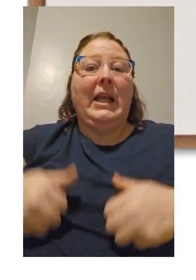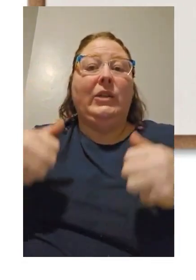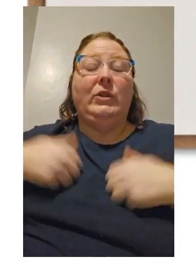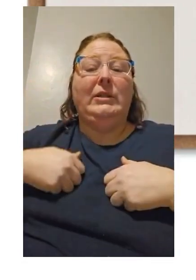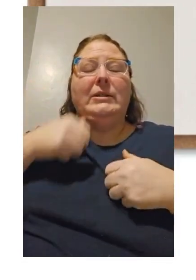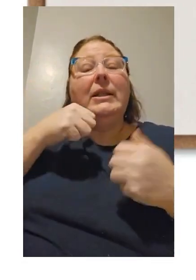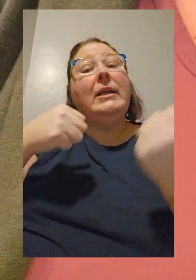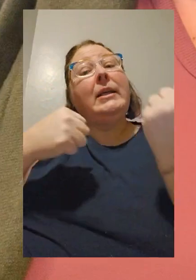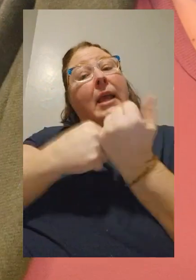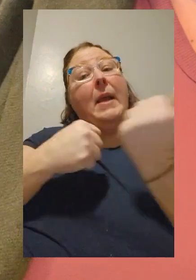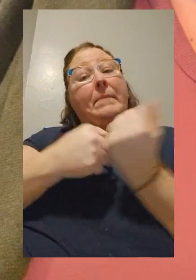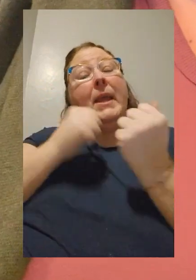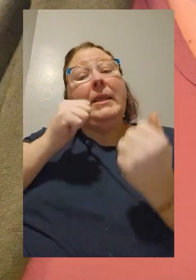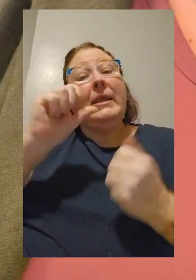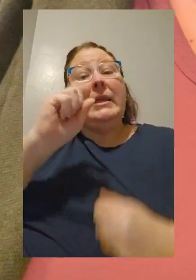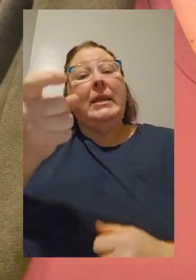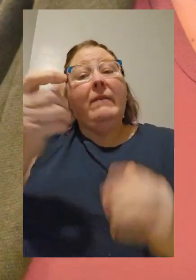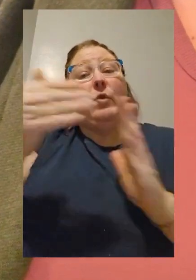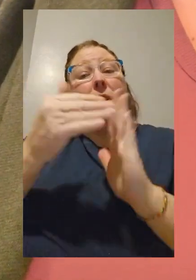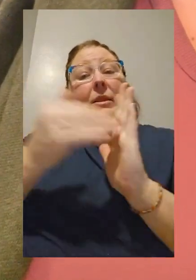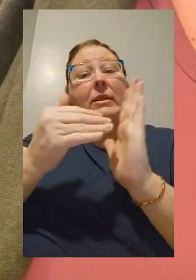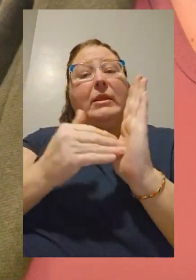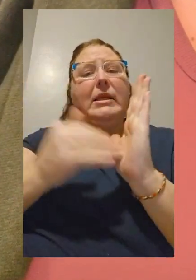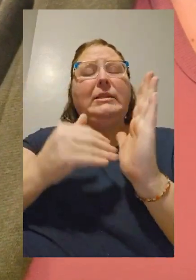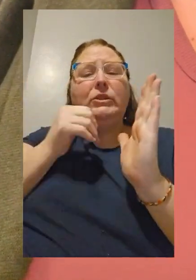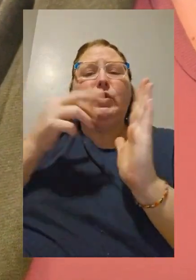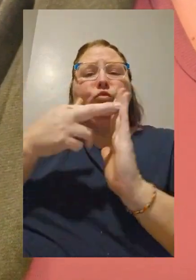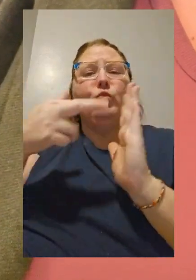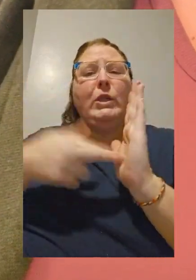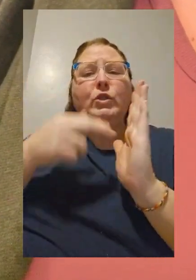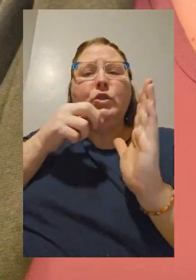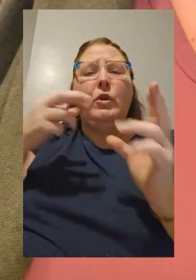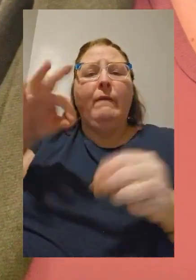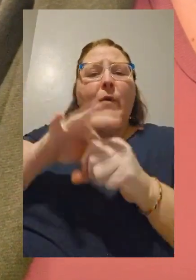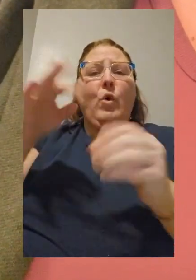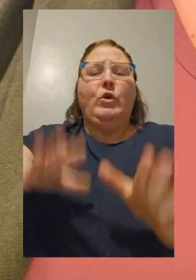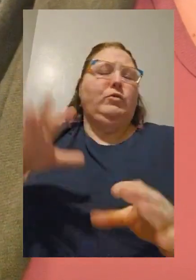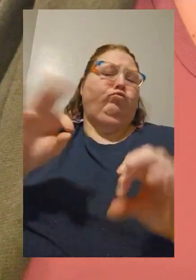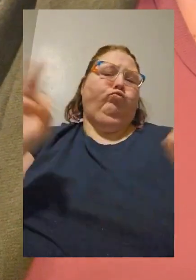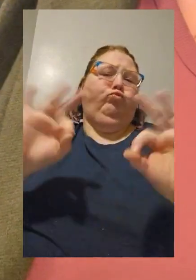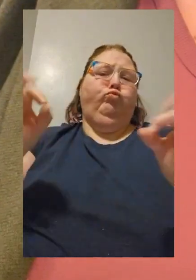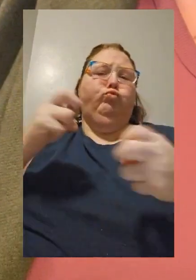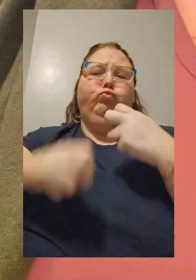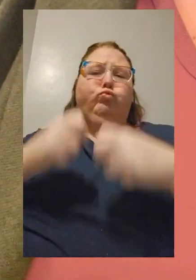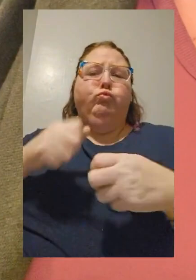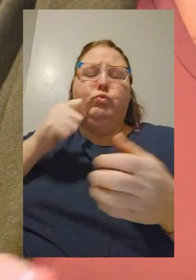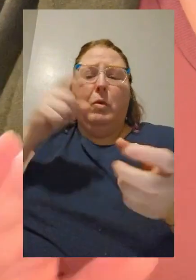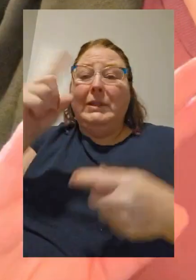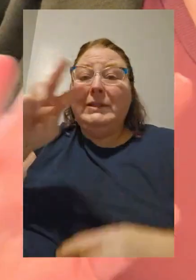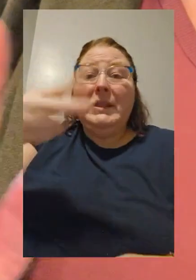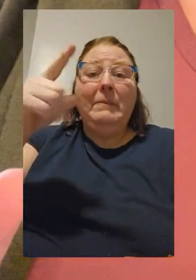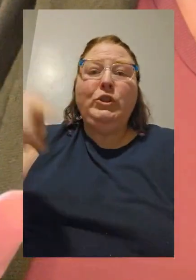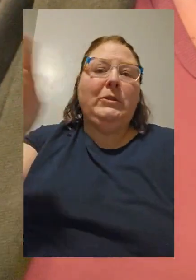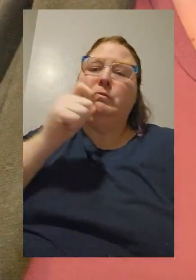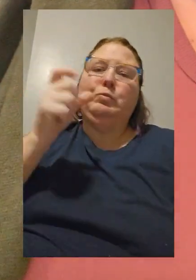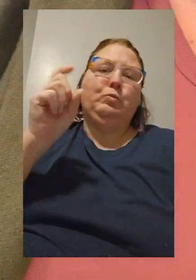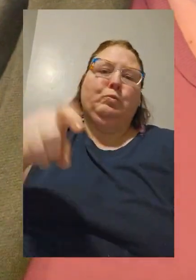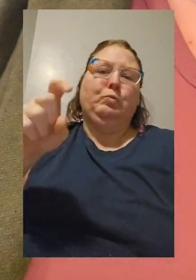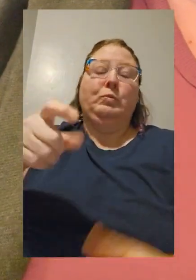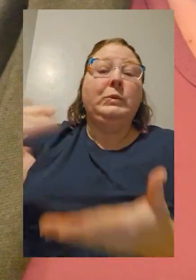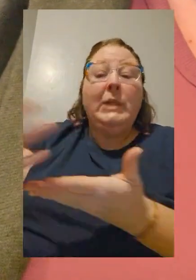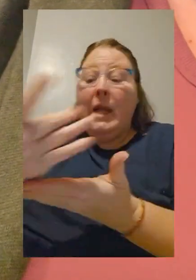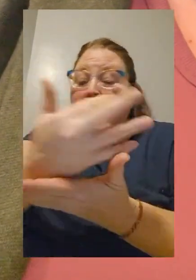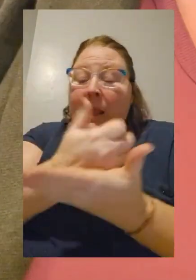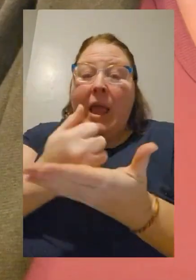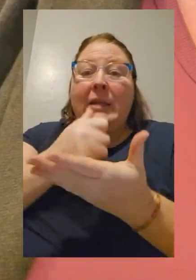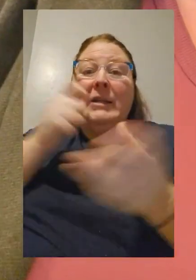registration address. Now, the campaign will give you a walk list of registered voters in your neighborhood, so if you stick to the list, you won't even need to double check